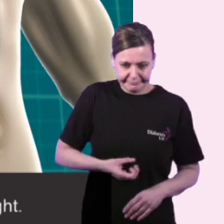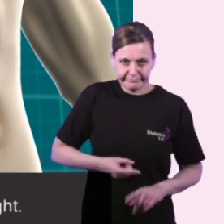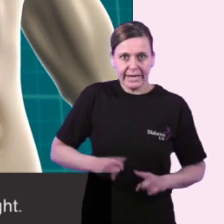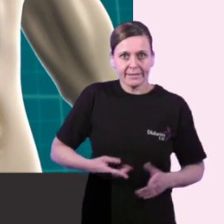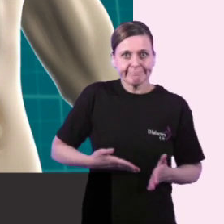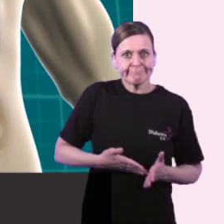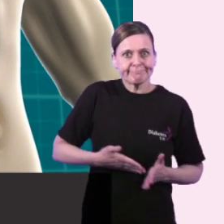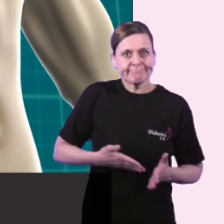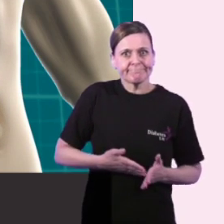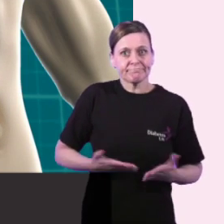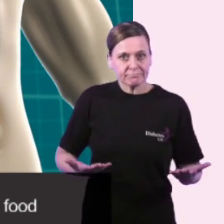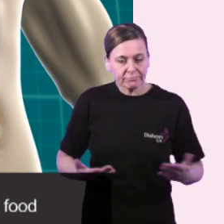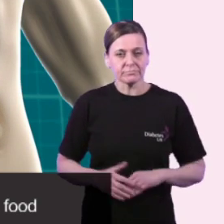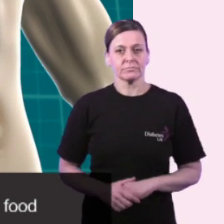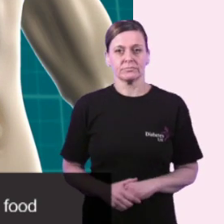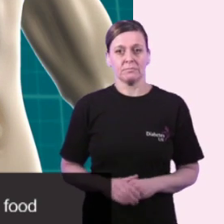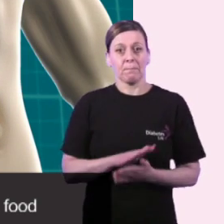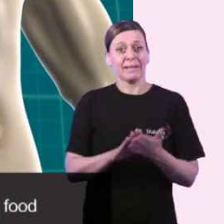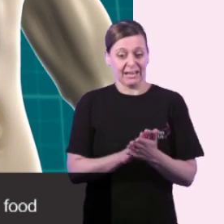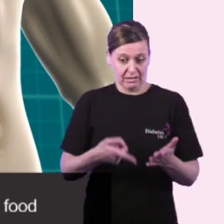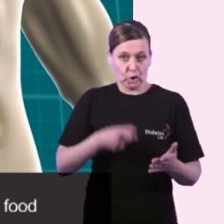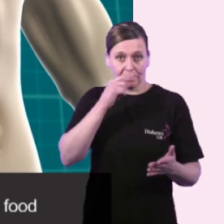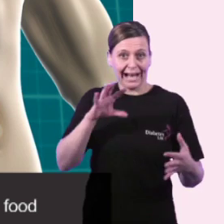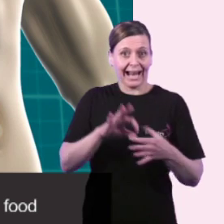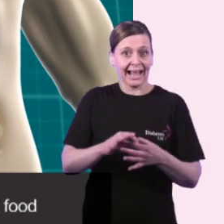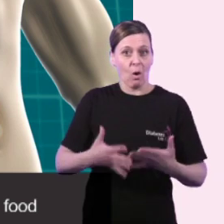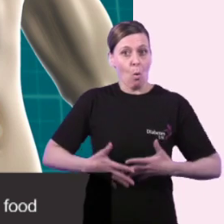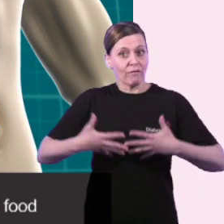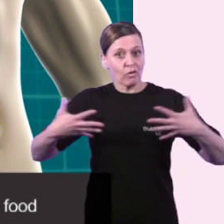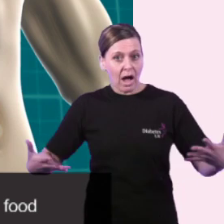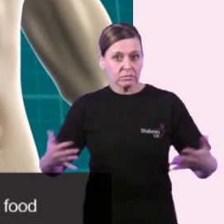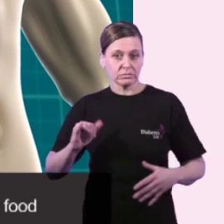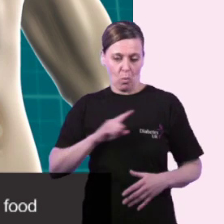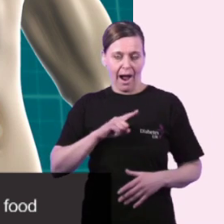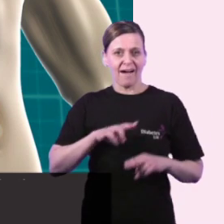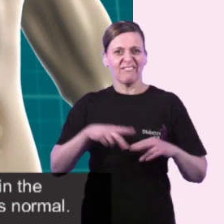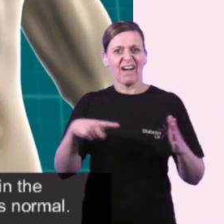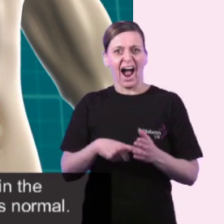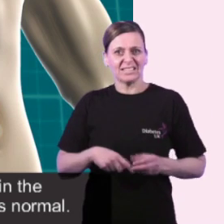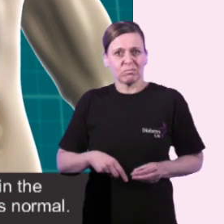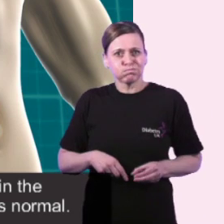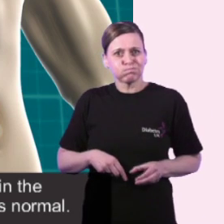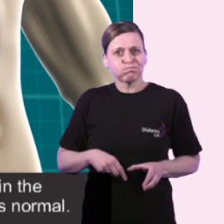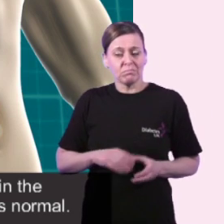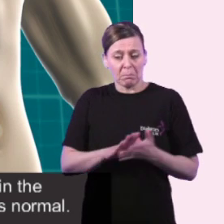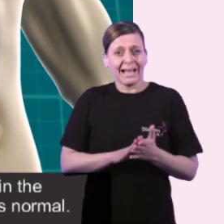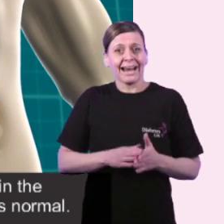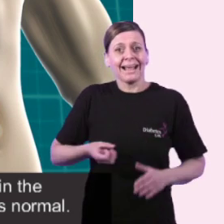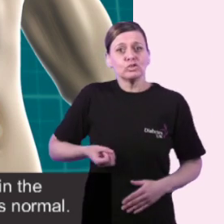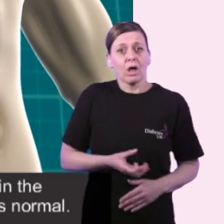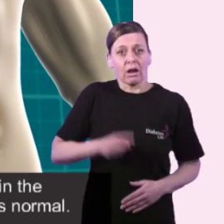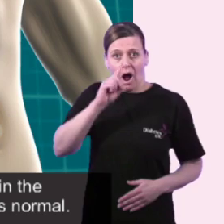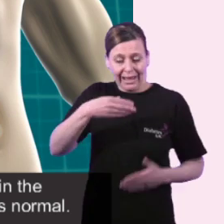So in type 2 diabetes the carbohydrate containing food is broken down into glucose